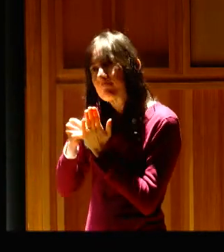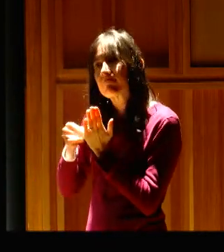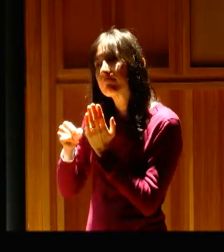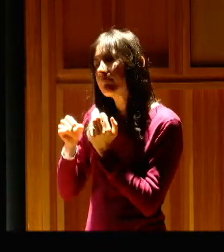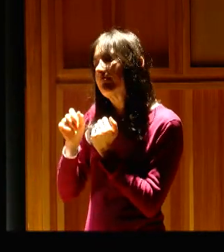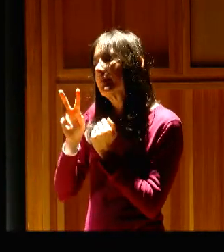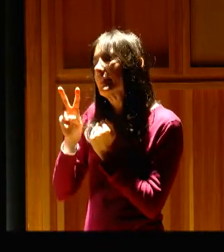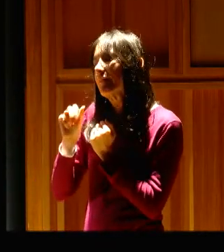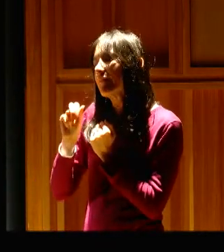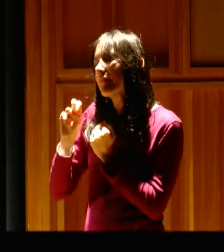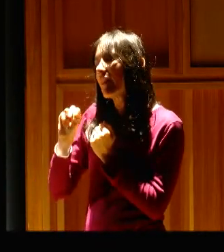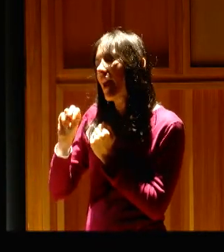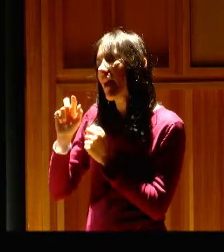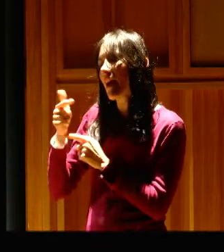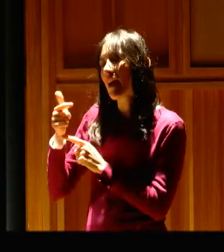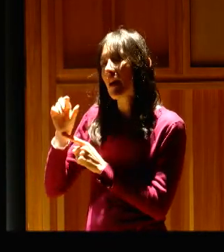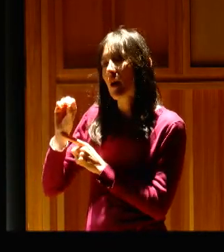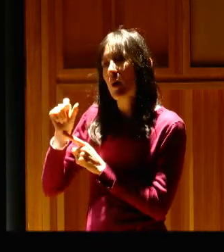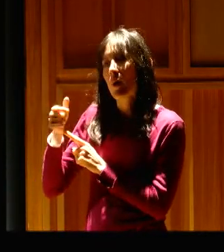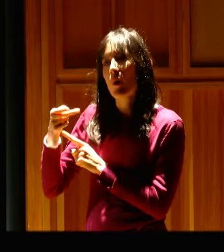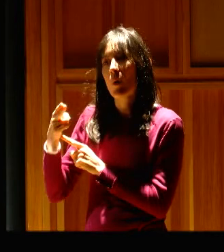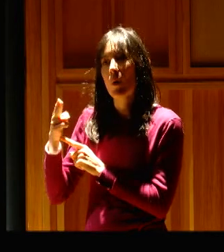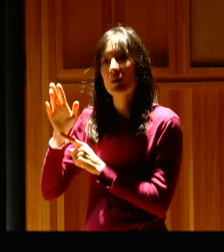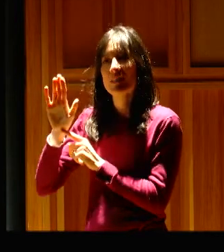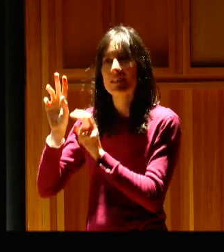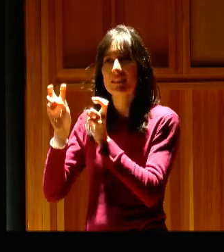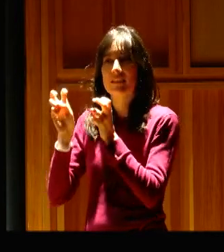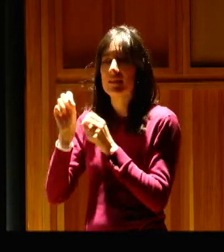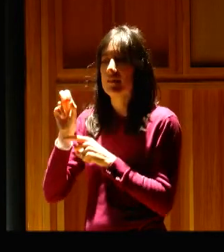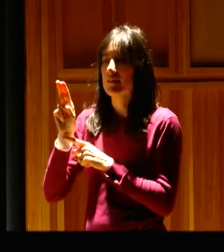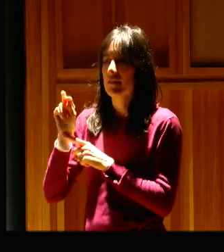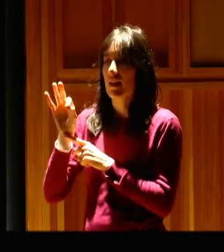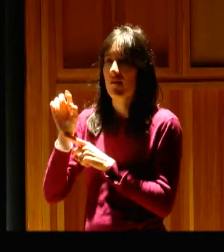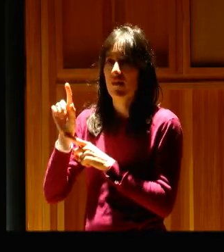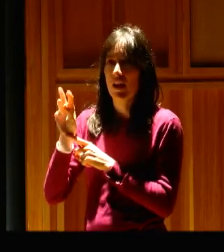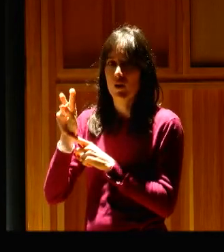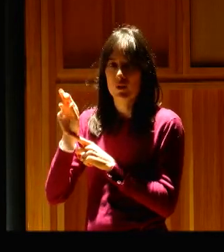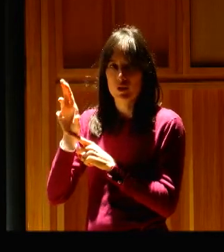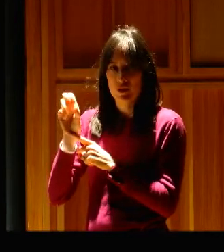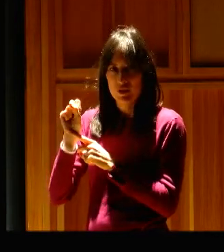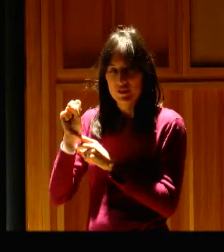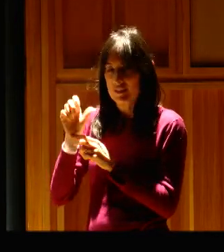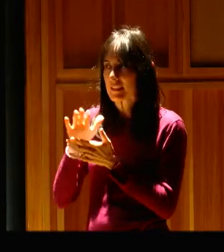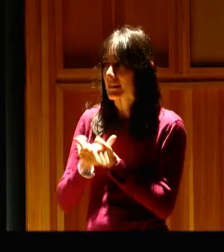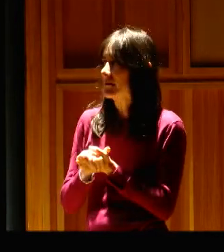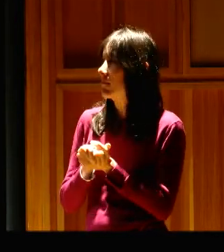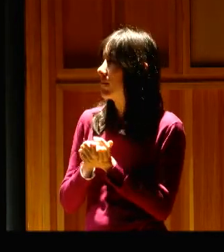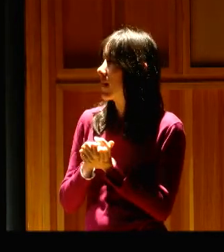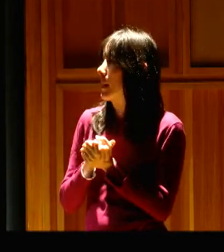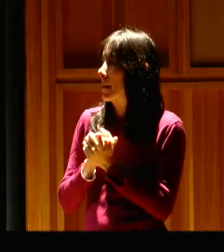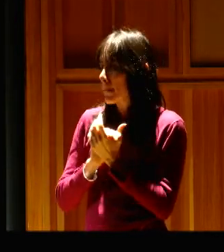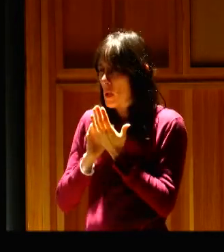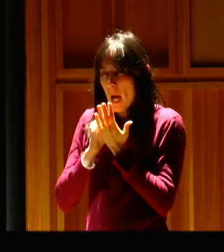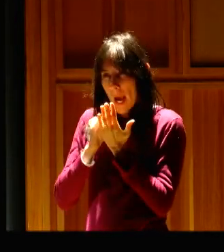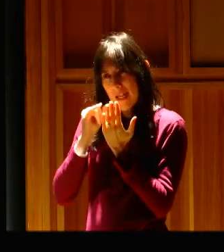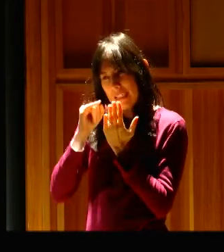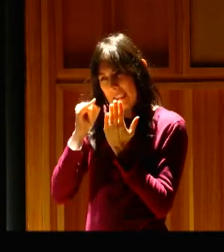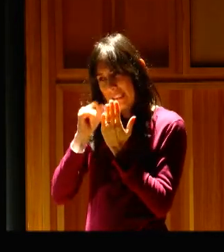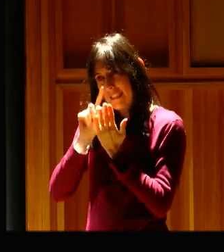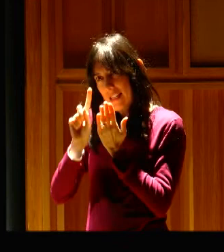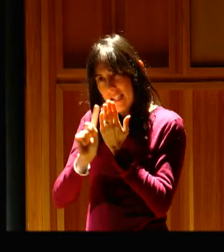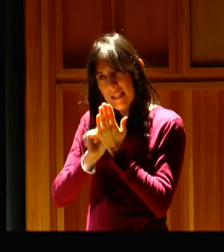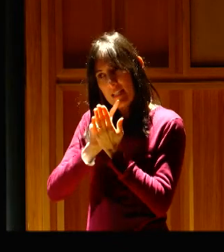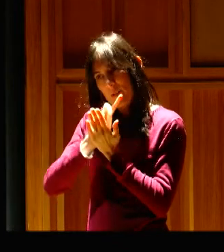Gogh's sunflowers. After hours and hours of attempting to shade these sunflowers